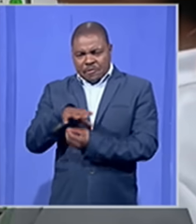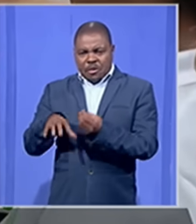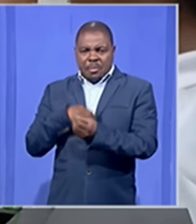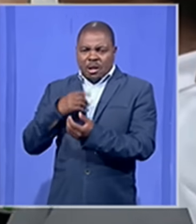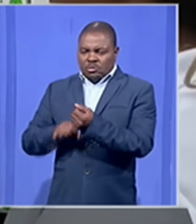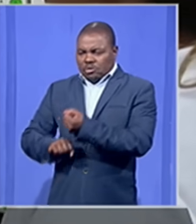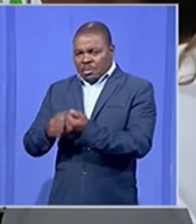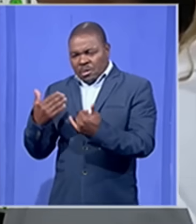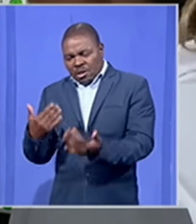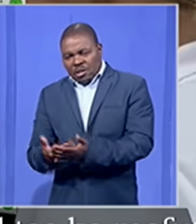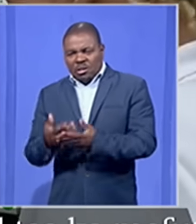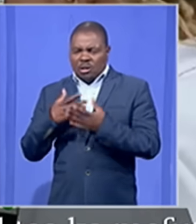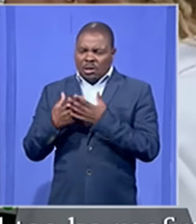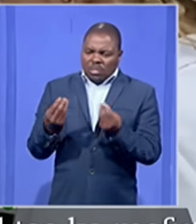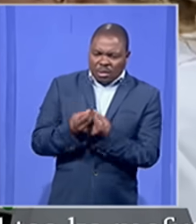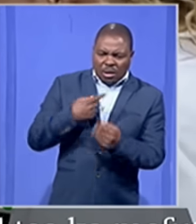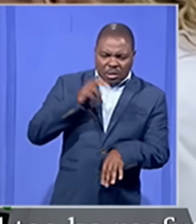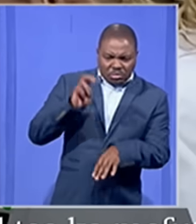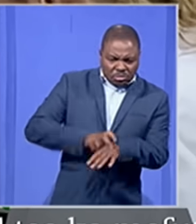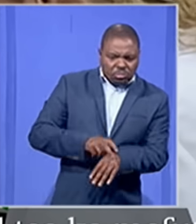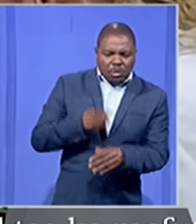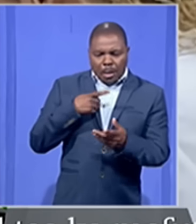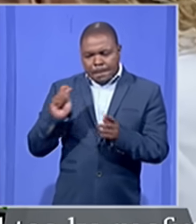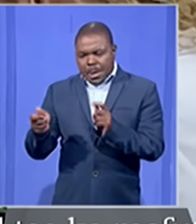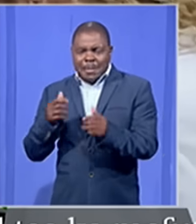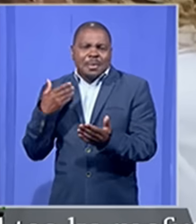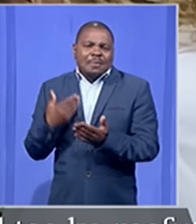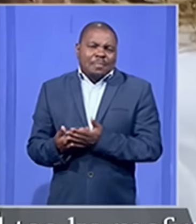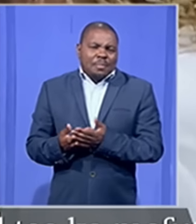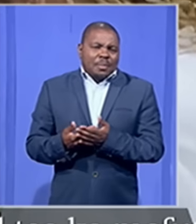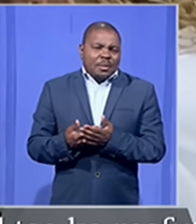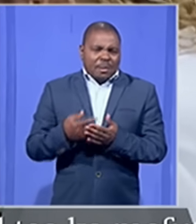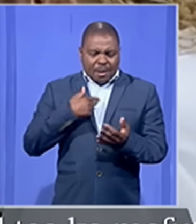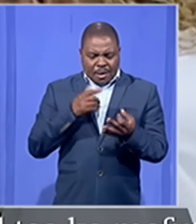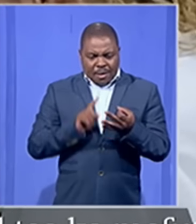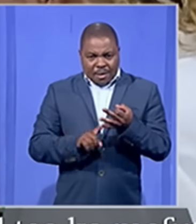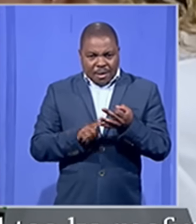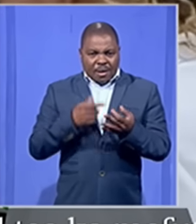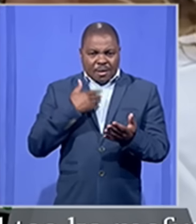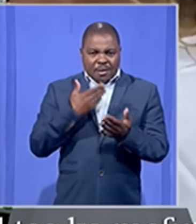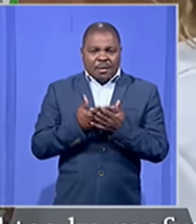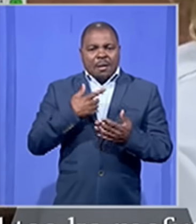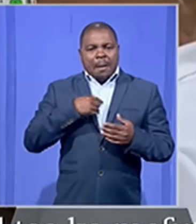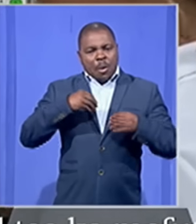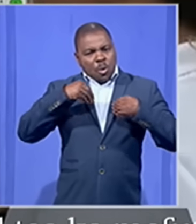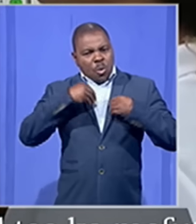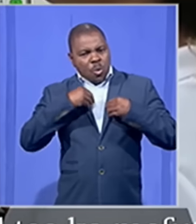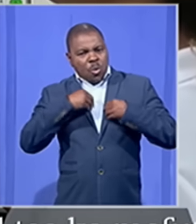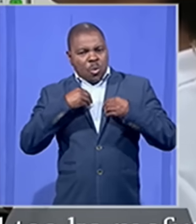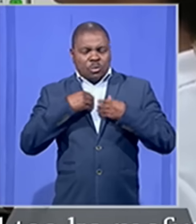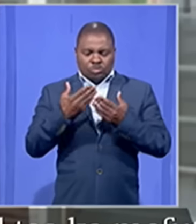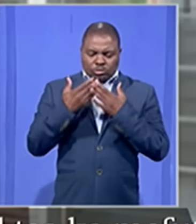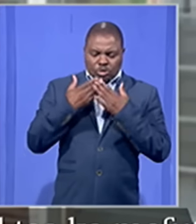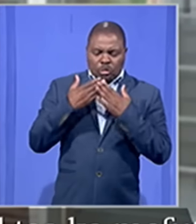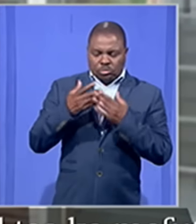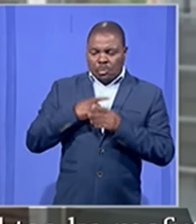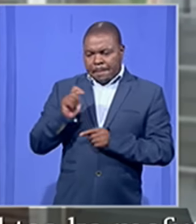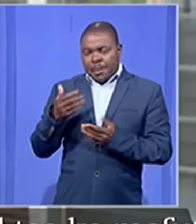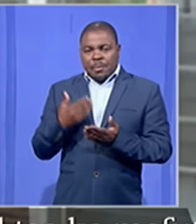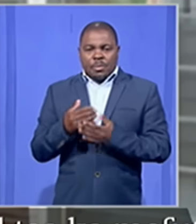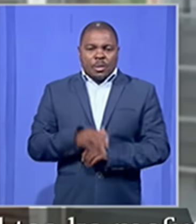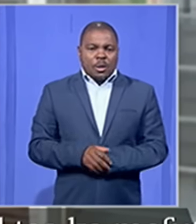the necessities that are of importance to me, and I can be able to also fund my own studies as well. Opportunity